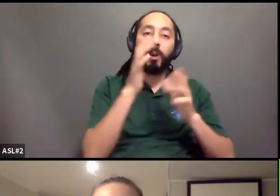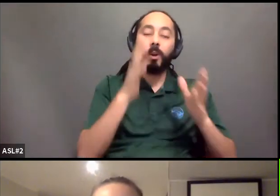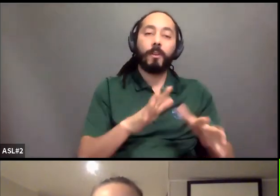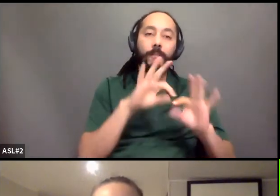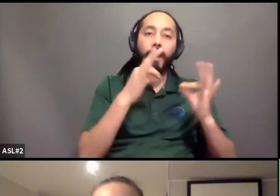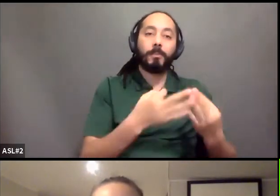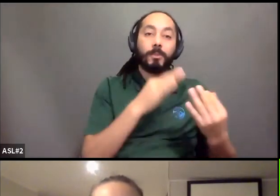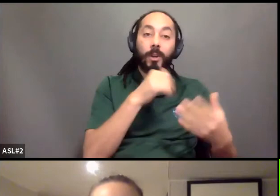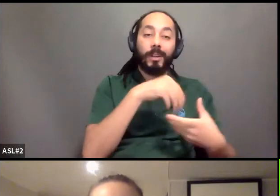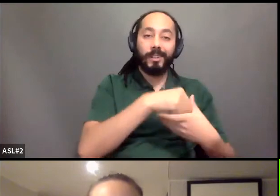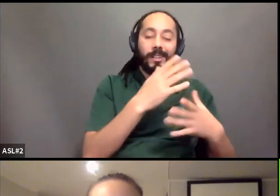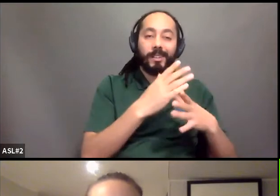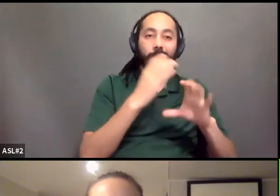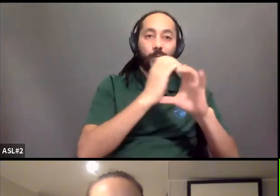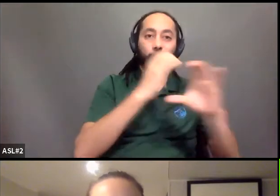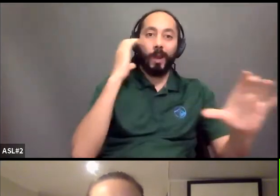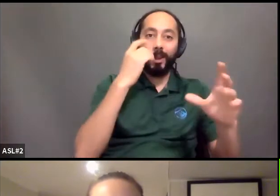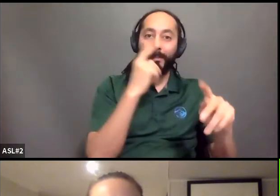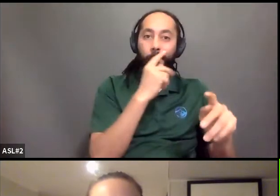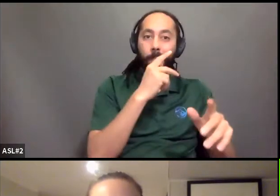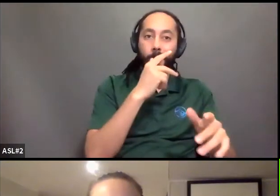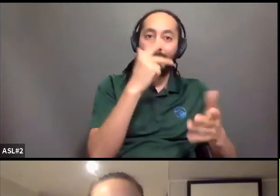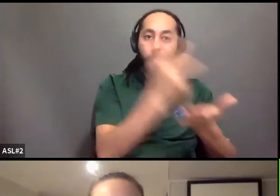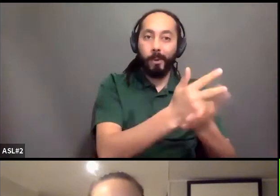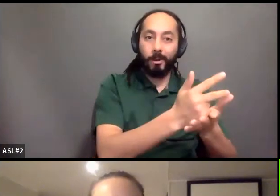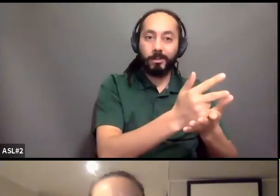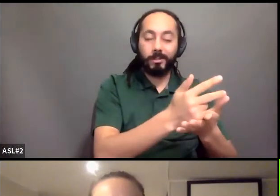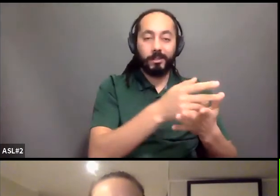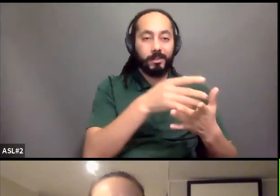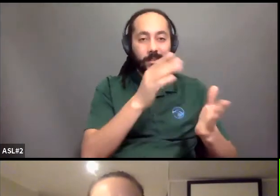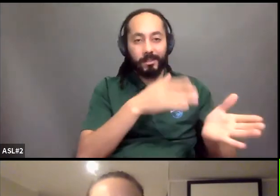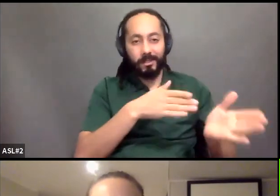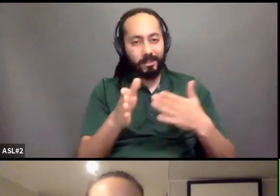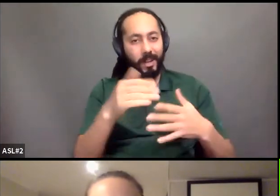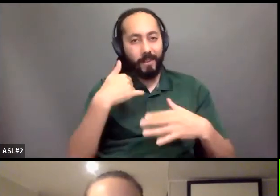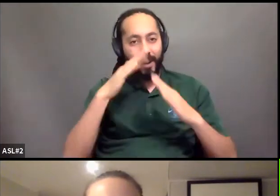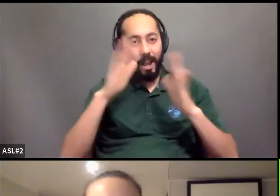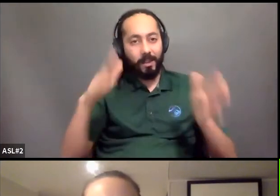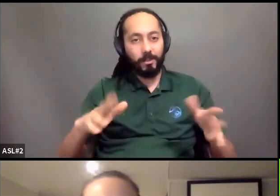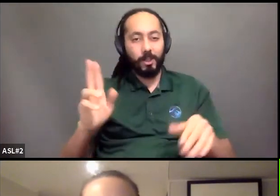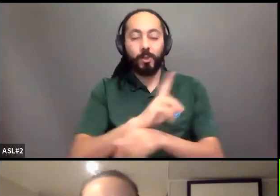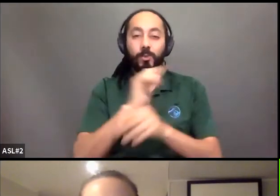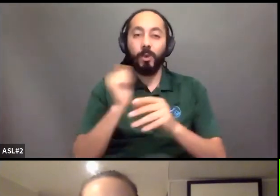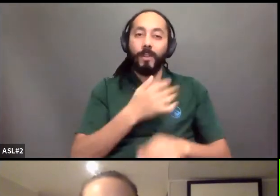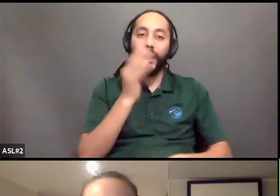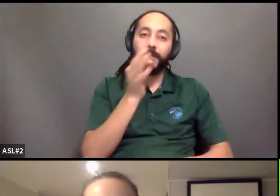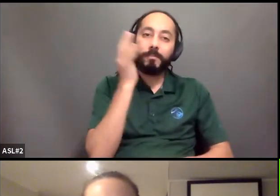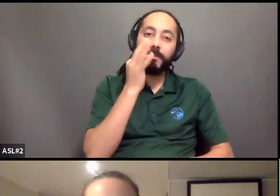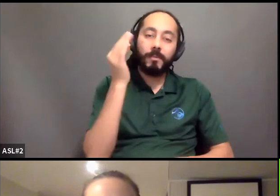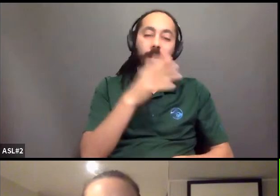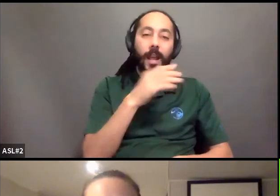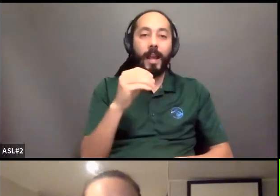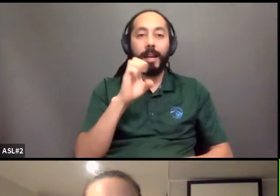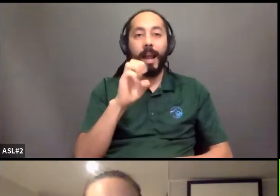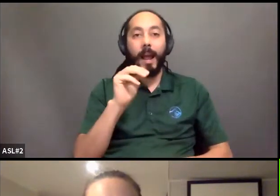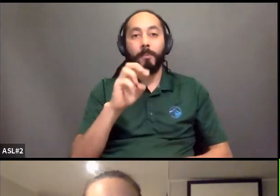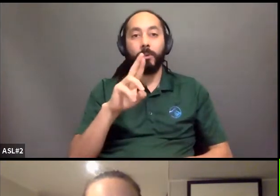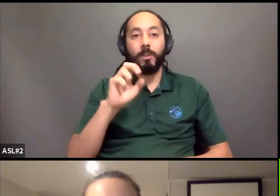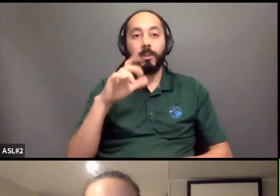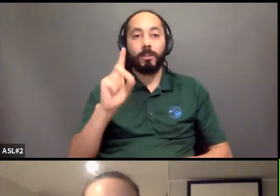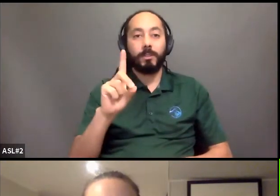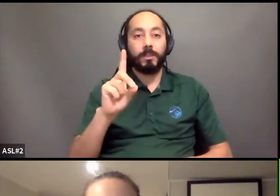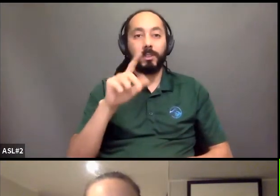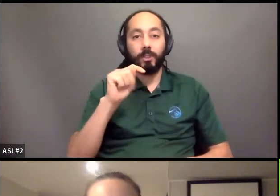houses? You know, why don't you use all that cannabis money and the Emerald Triangle that's out there to make something right, you